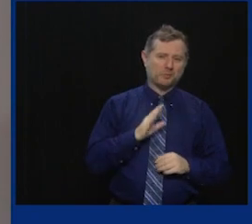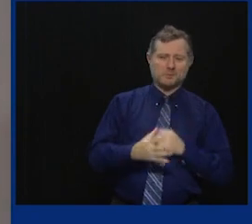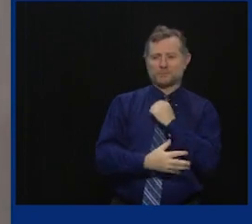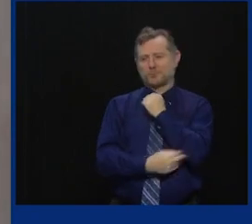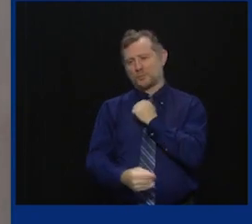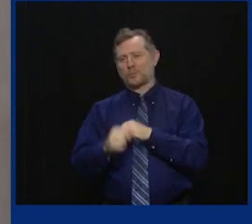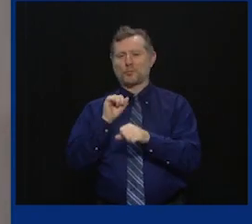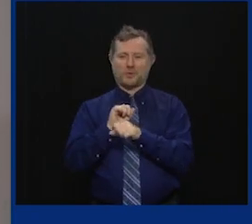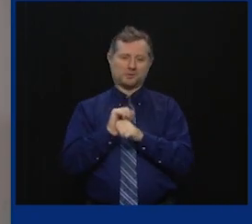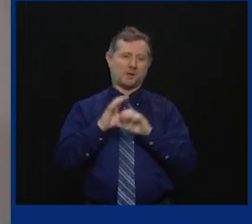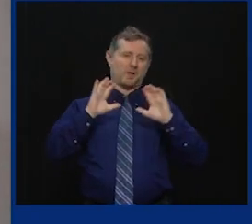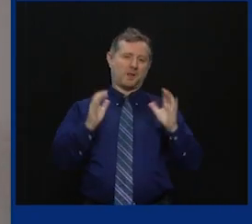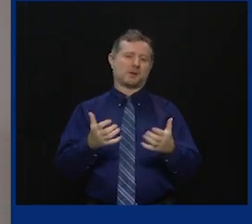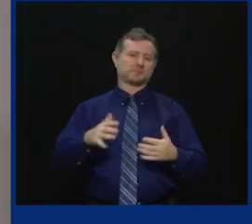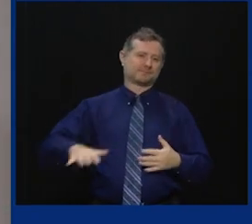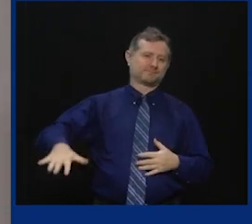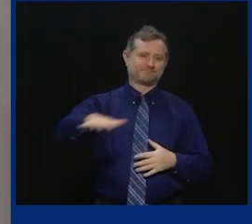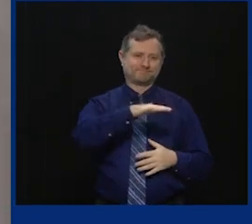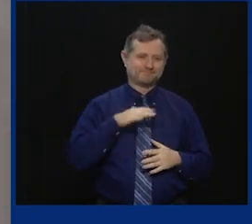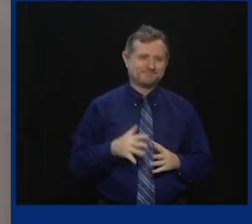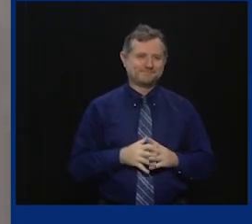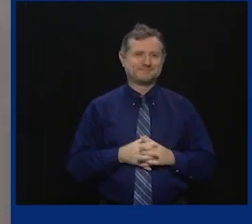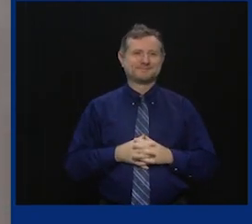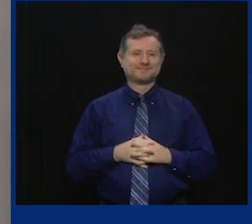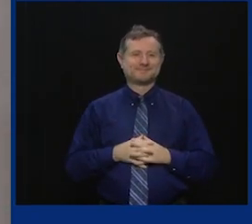Thank you. Oh my God.